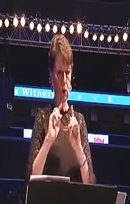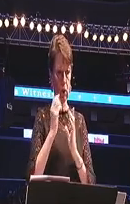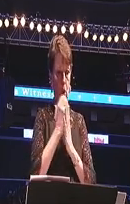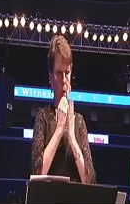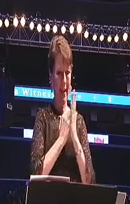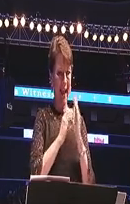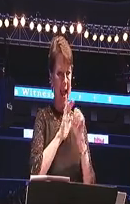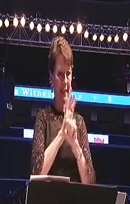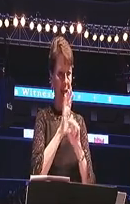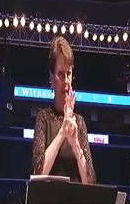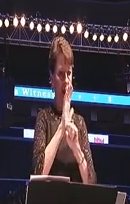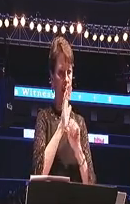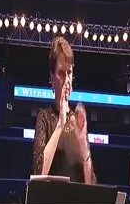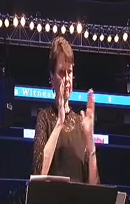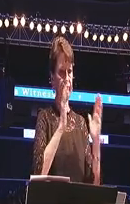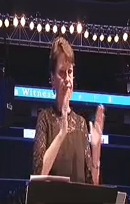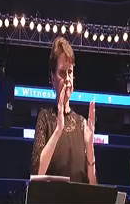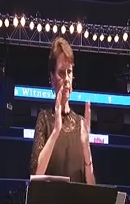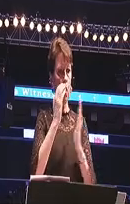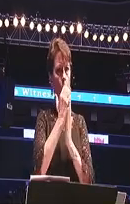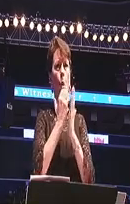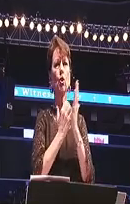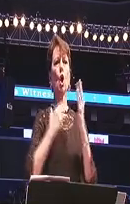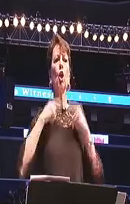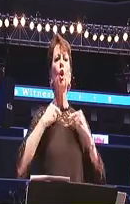on biology, human biology.